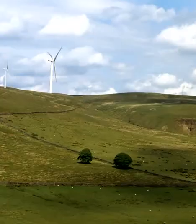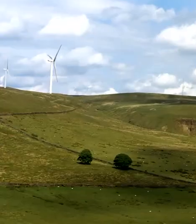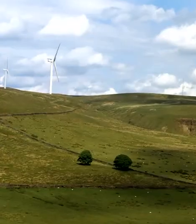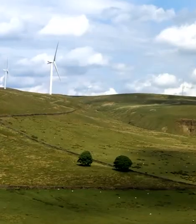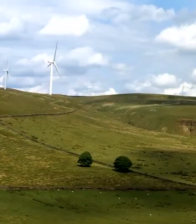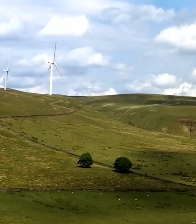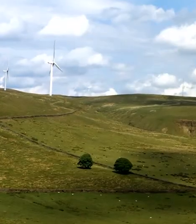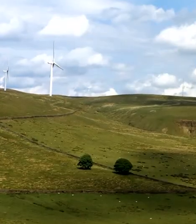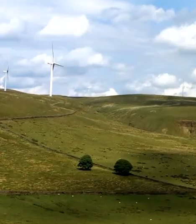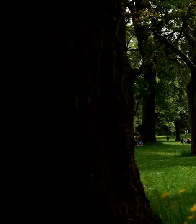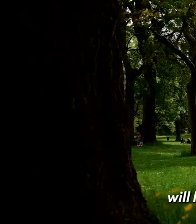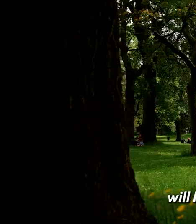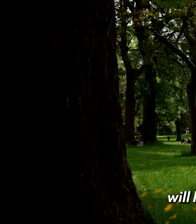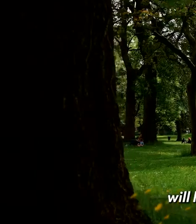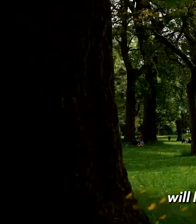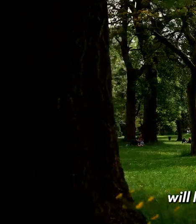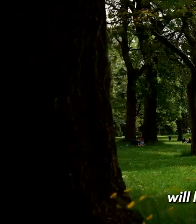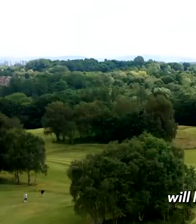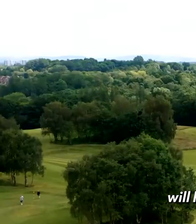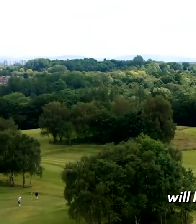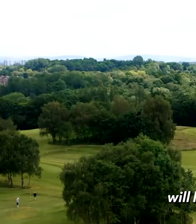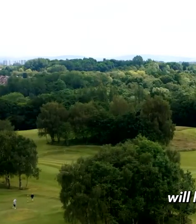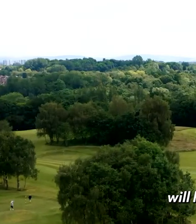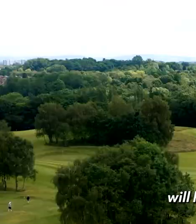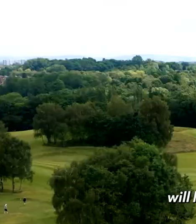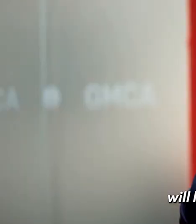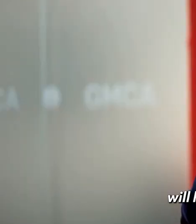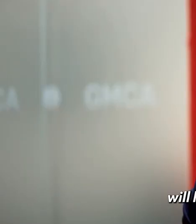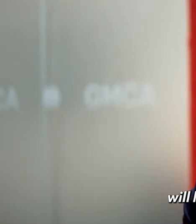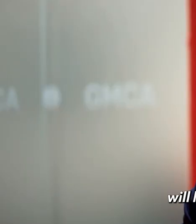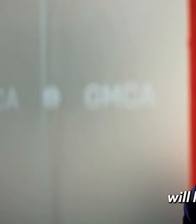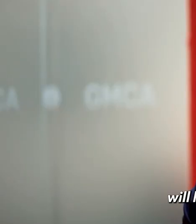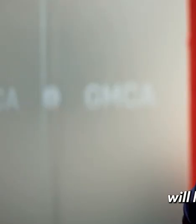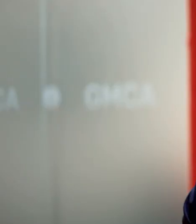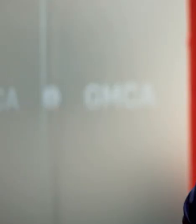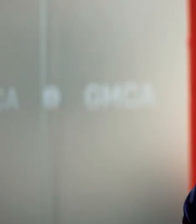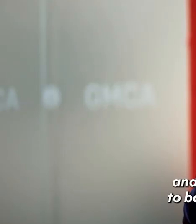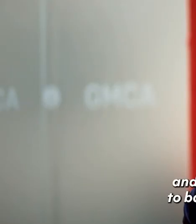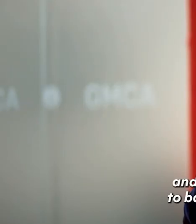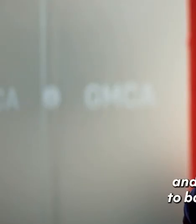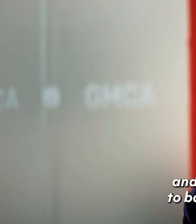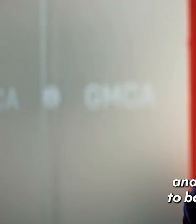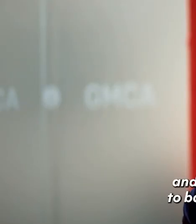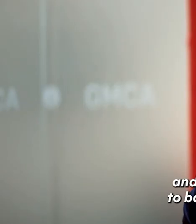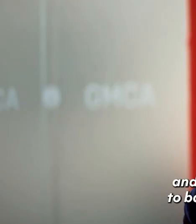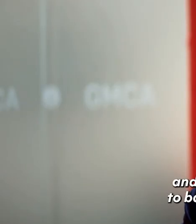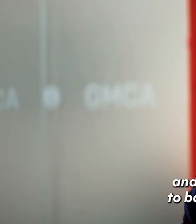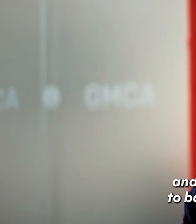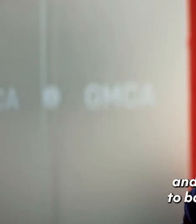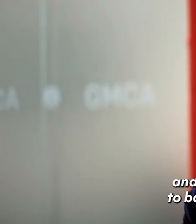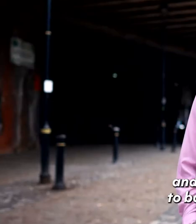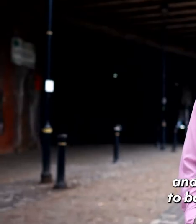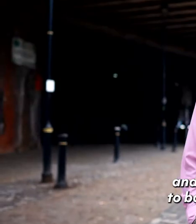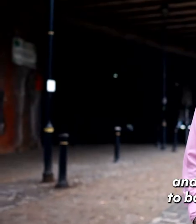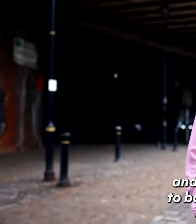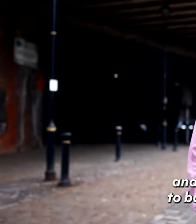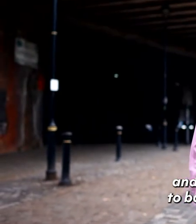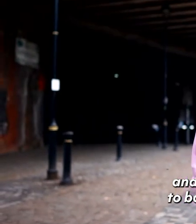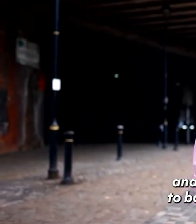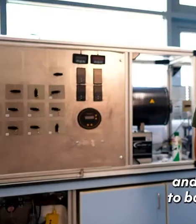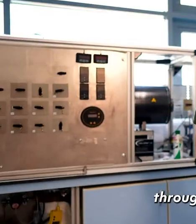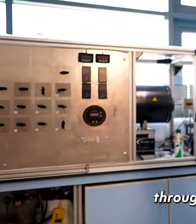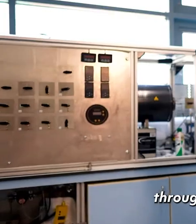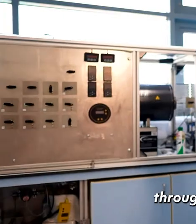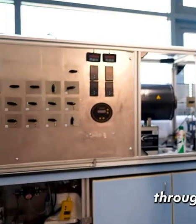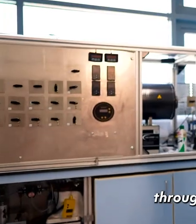pollution. The green revolution will help us reduce inequalities. And we want the government to back our ambitions